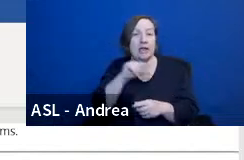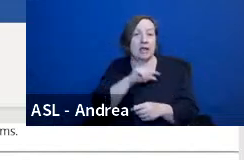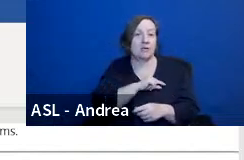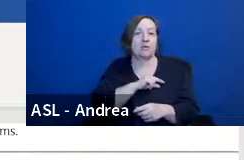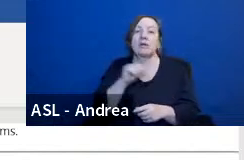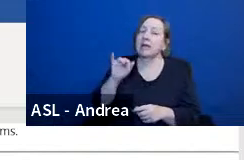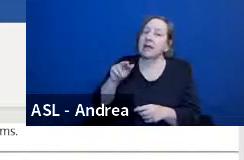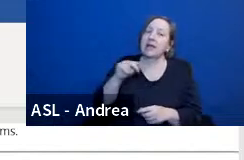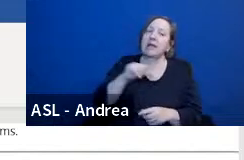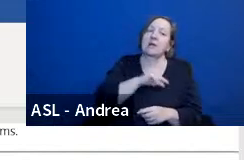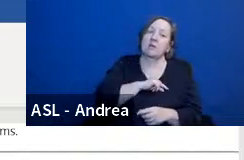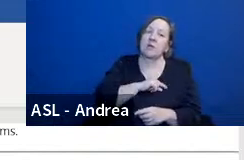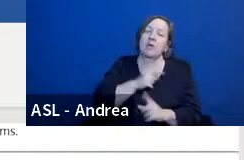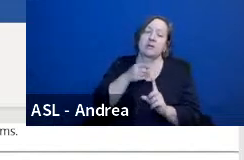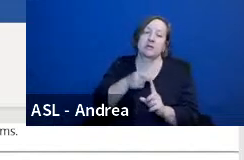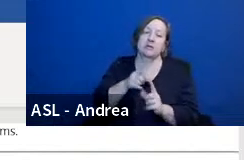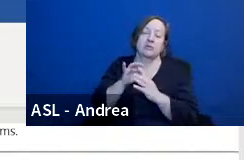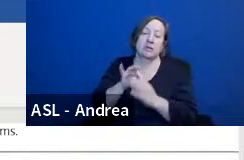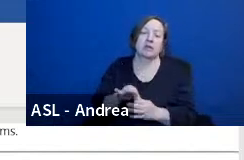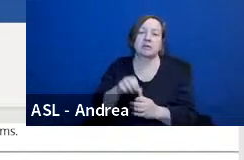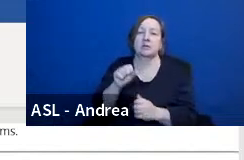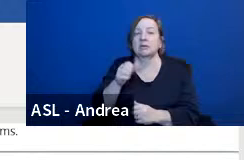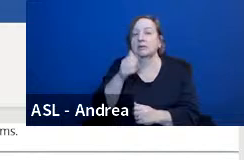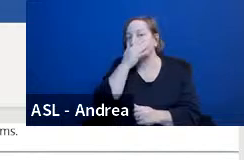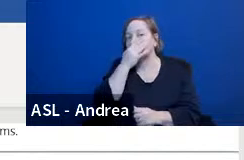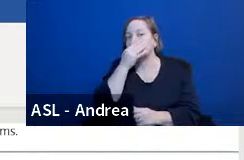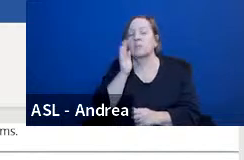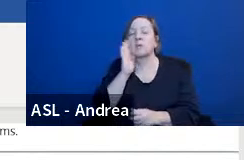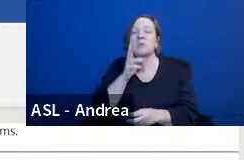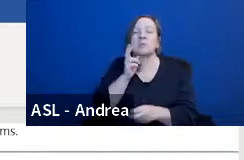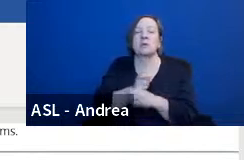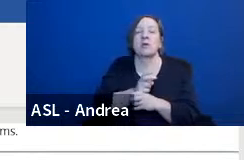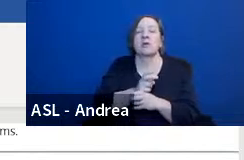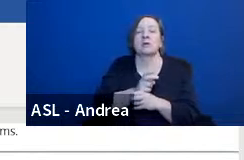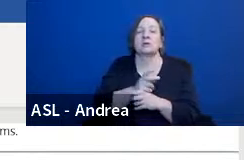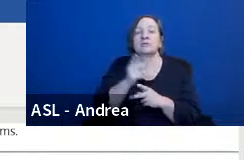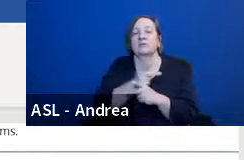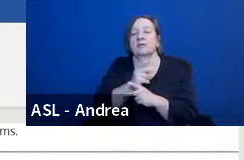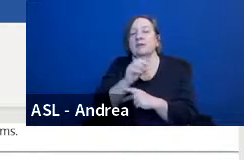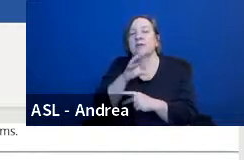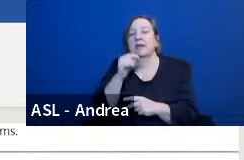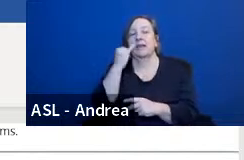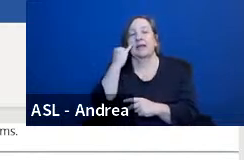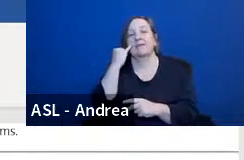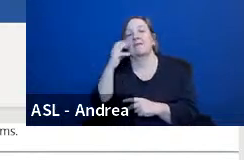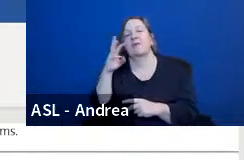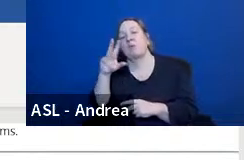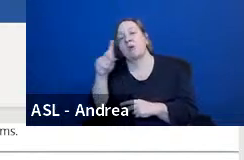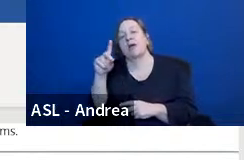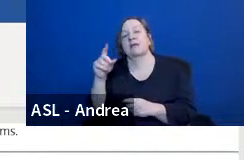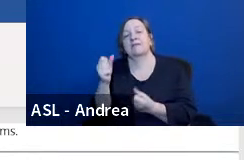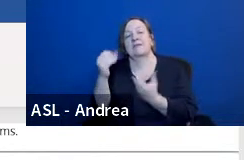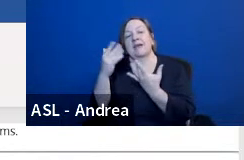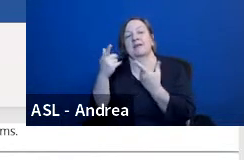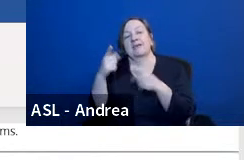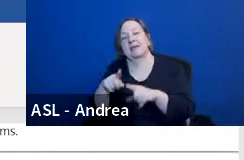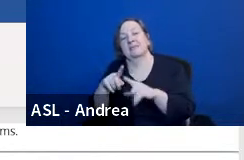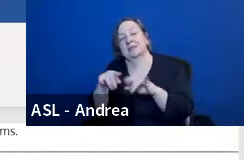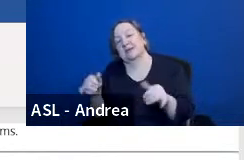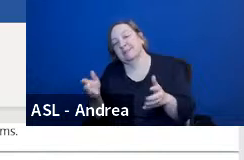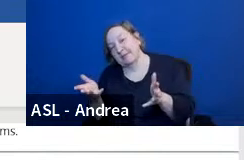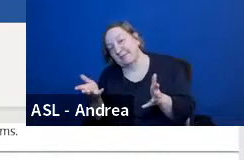air quality for related. Yeah. It would be hard to parse out, of course, if there's any like wildfires that happen during this